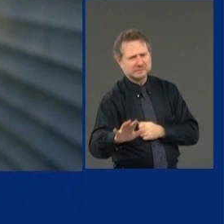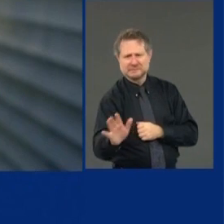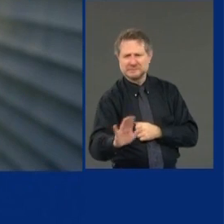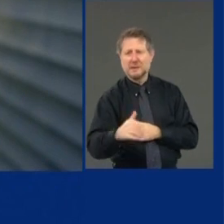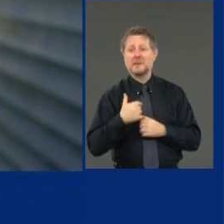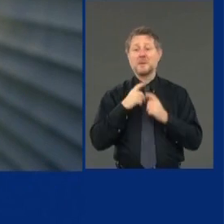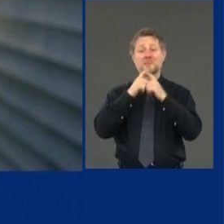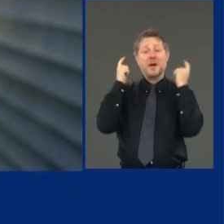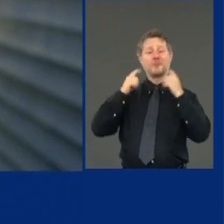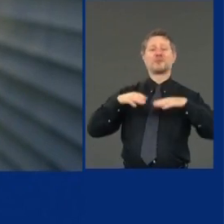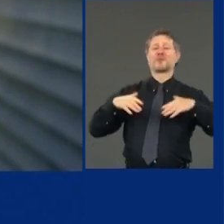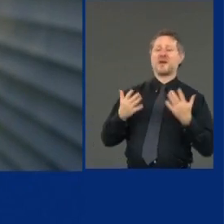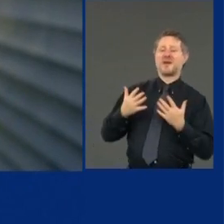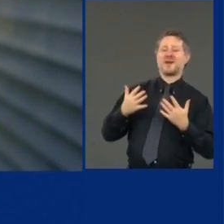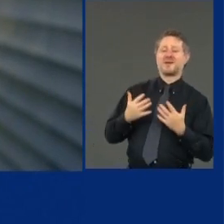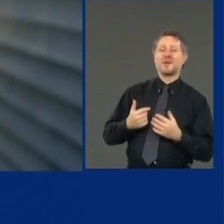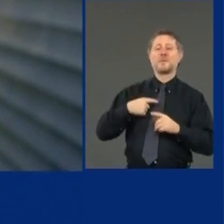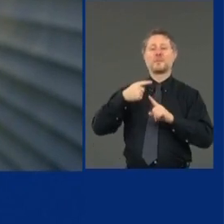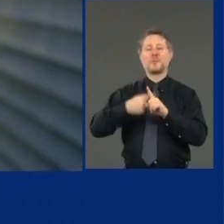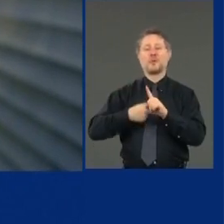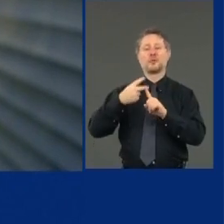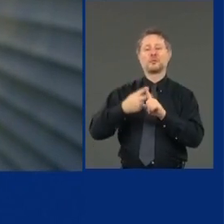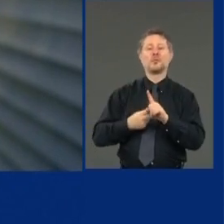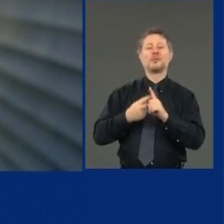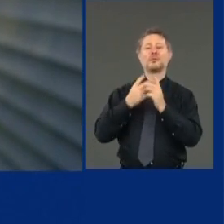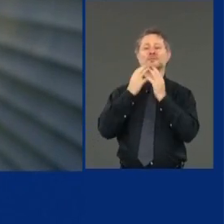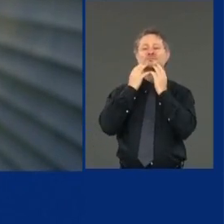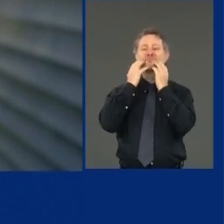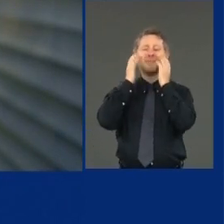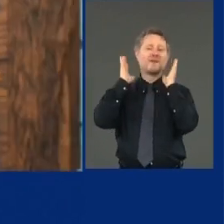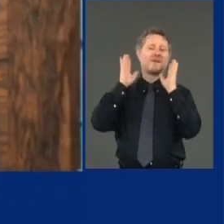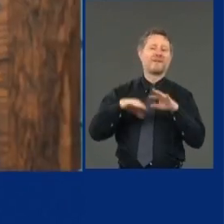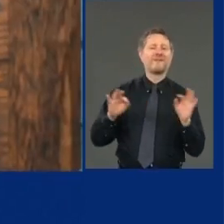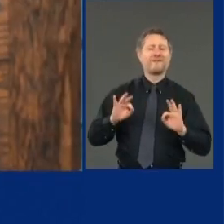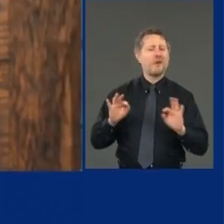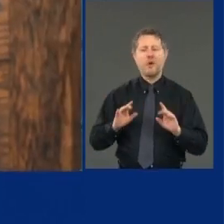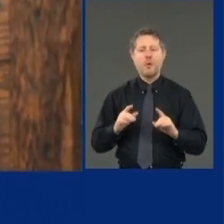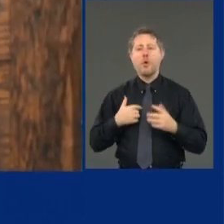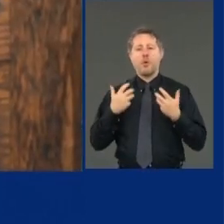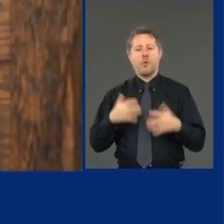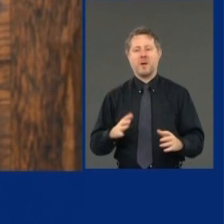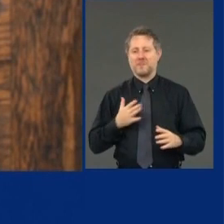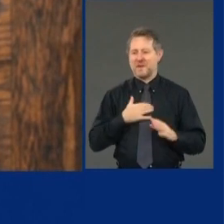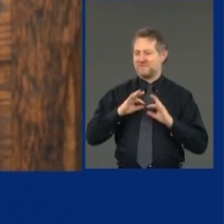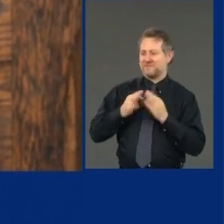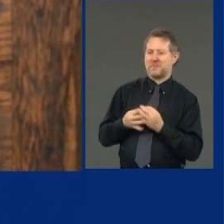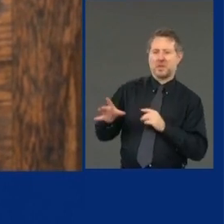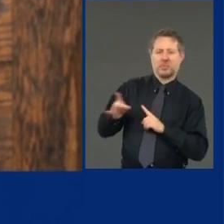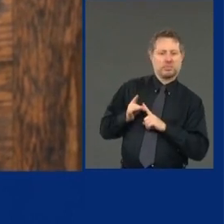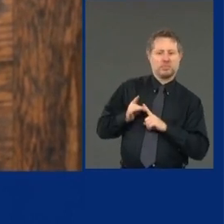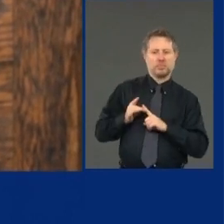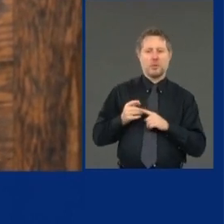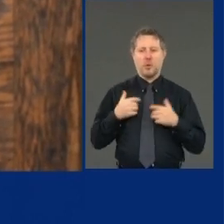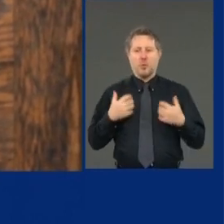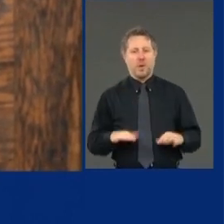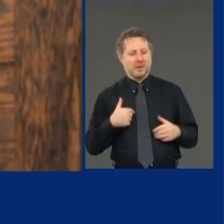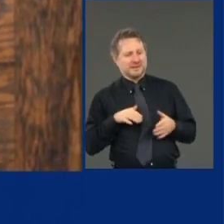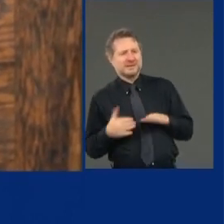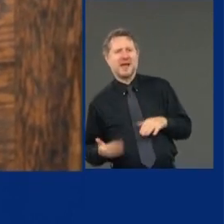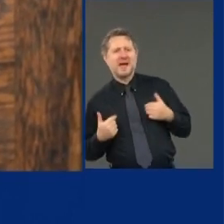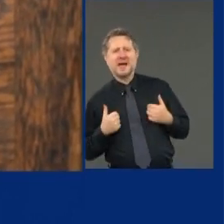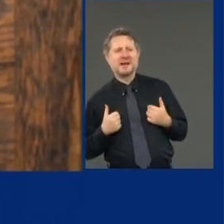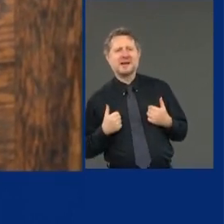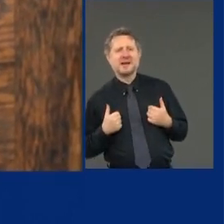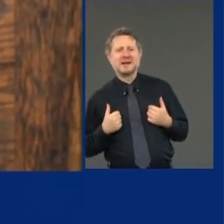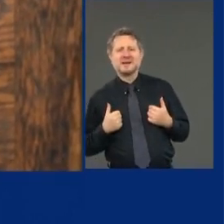days, weeks, or months of hot breath and acne bumps is better than knowing my wife will soon have to raise a fatherless son.